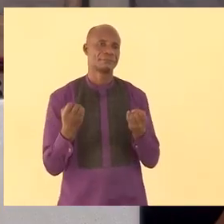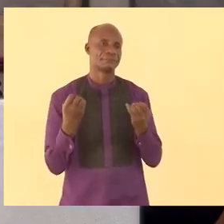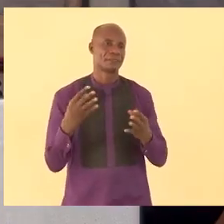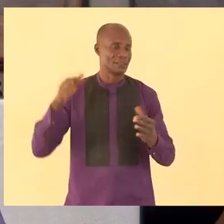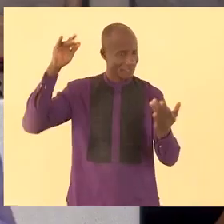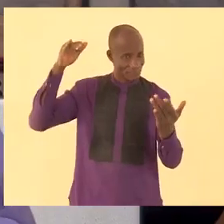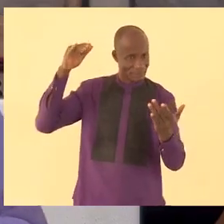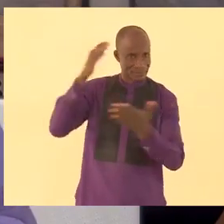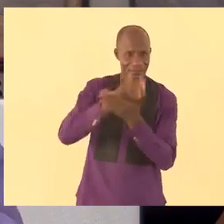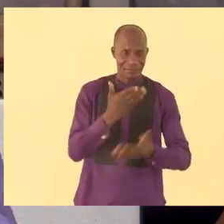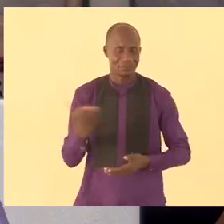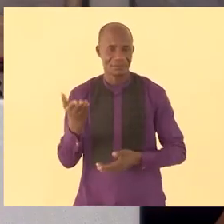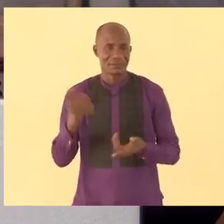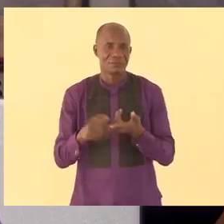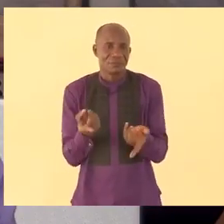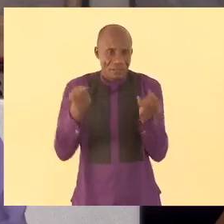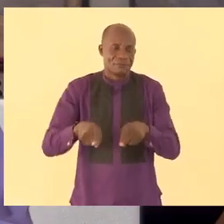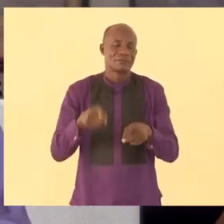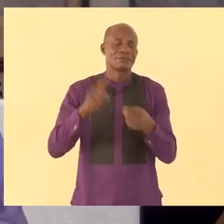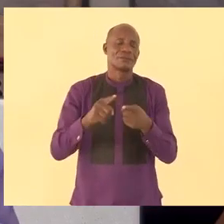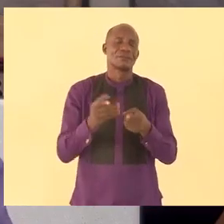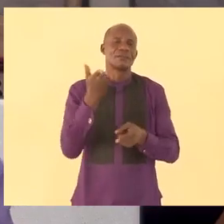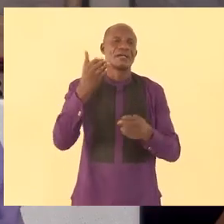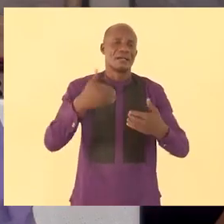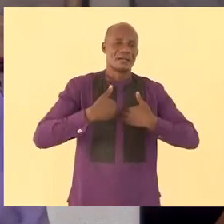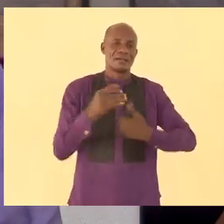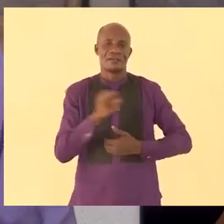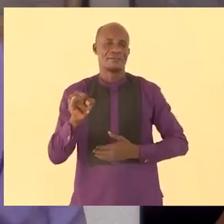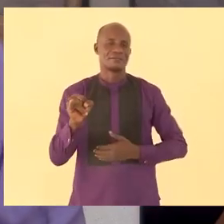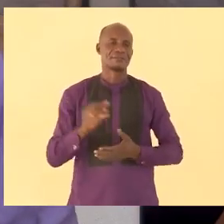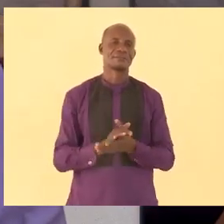Many expect something to happen to their having.